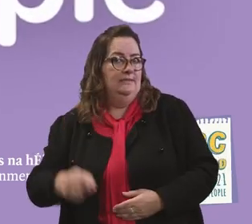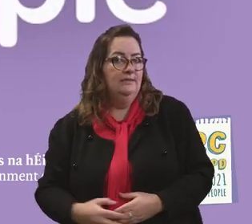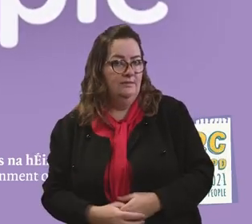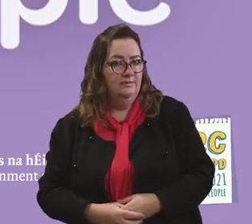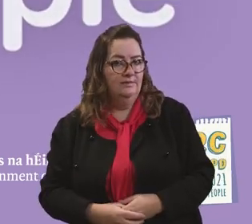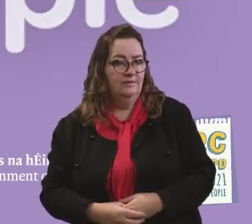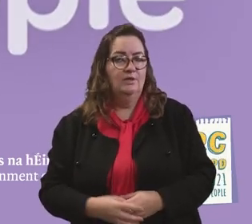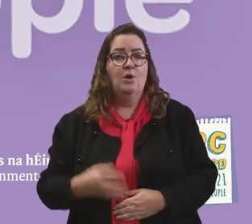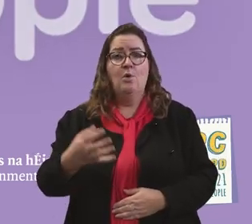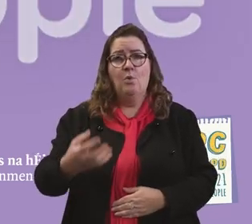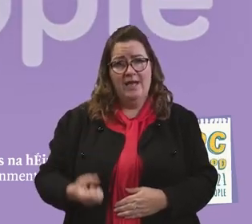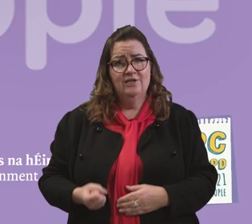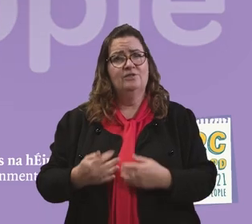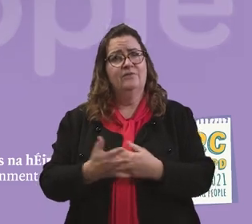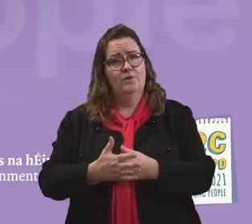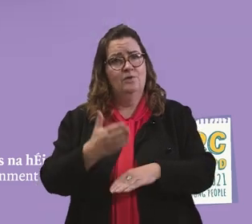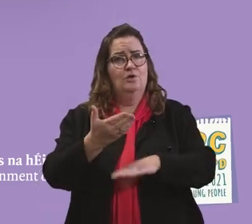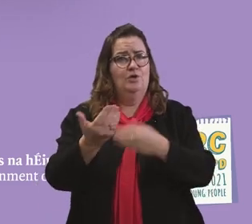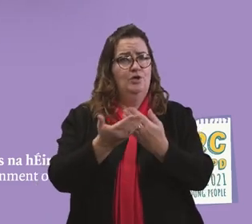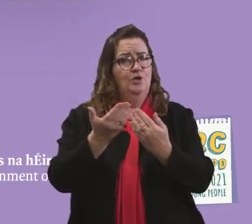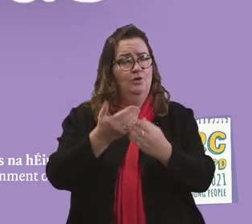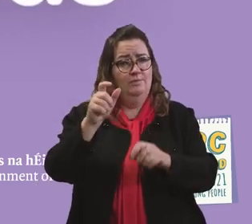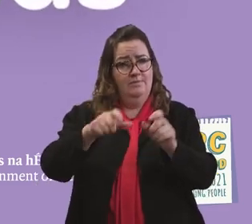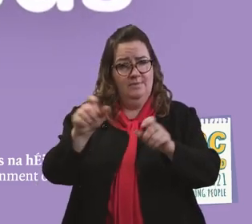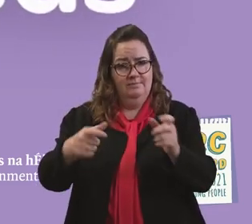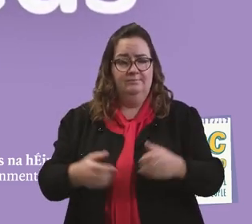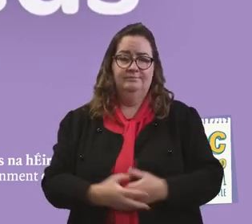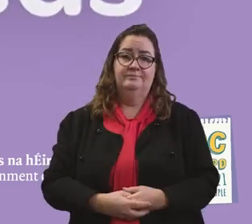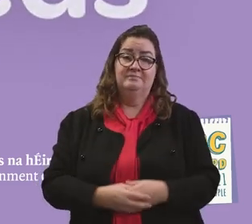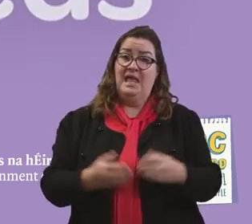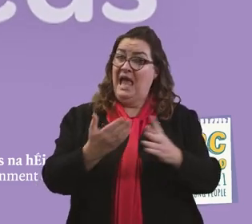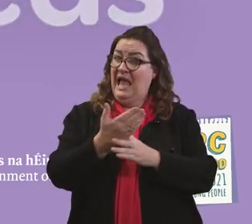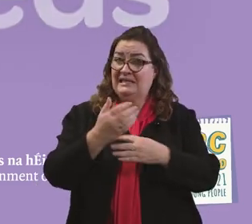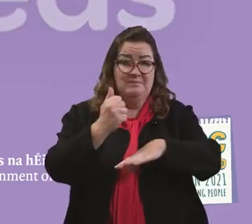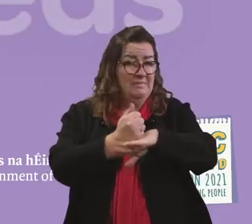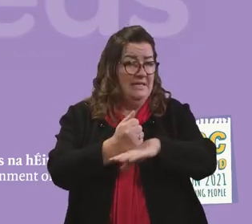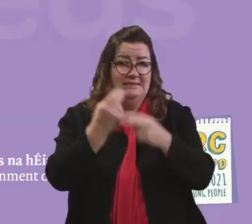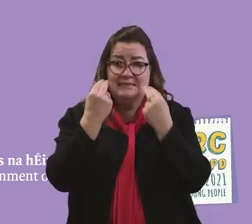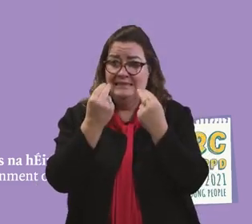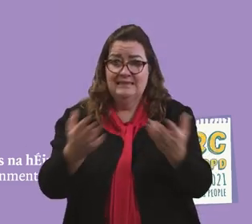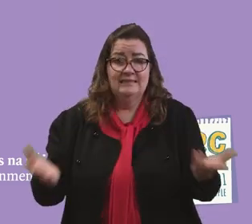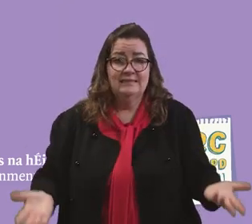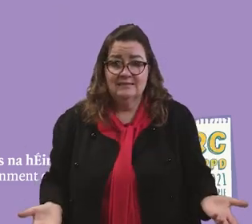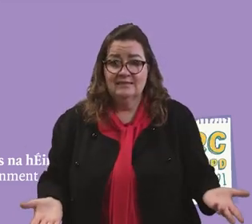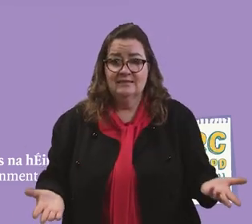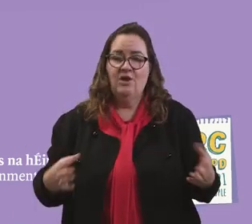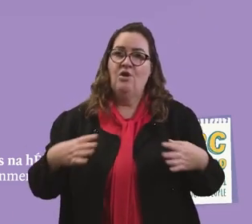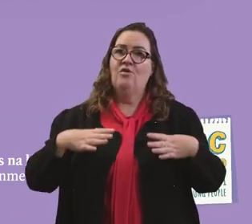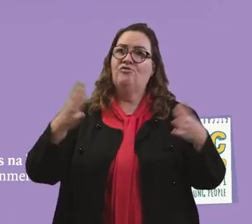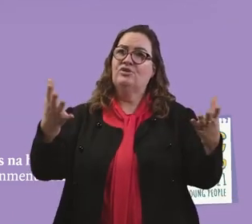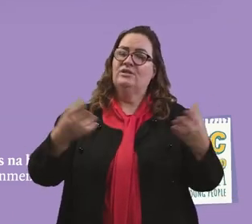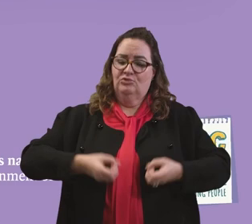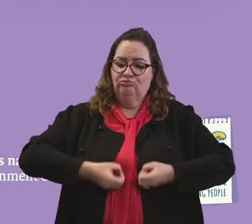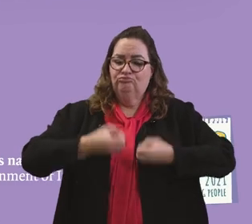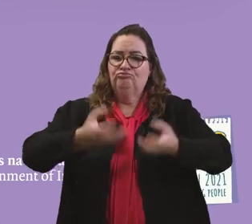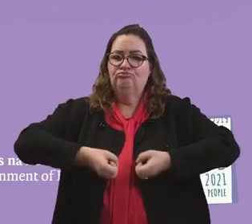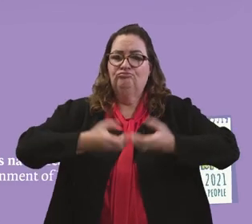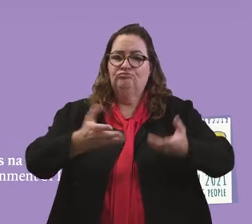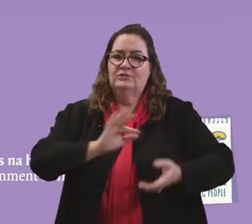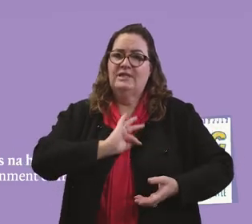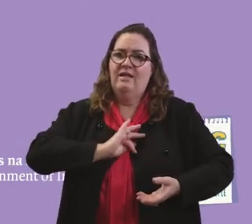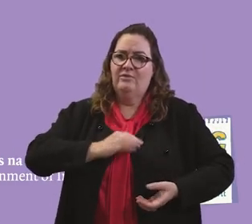Wages for young people. Access to basic needs. Freedom to express ourselves.